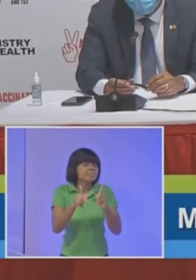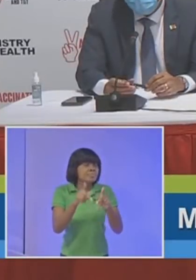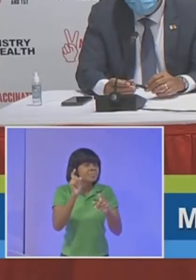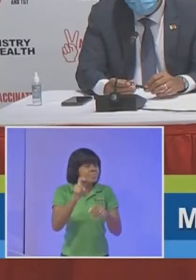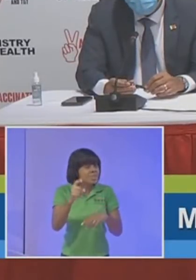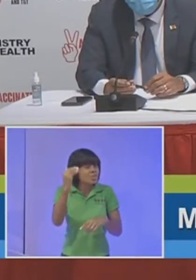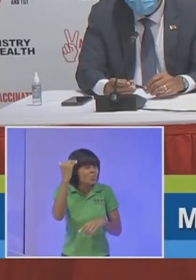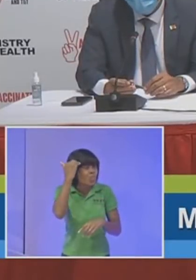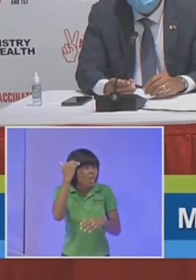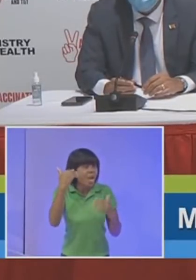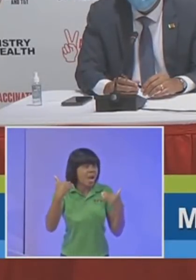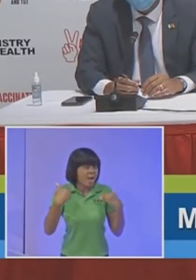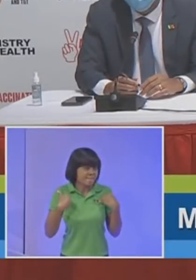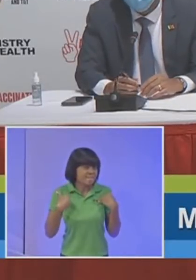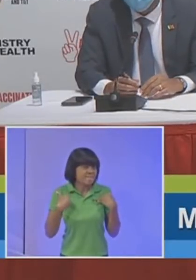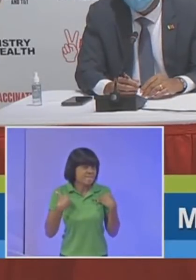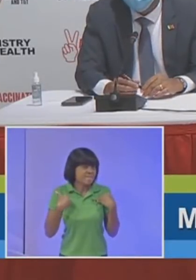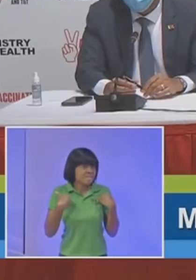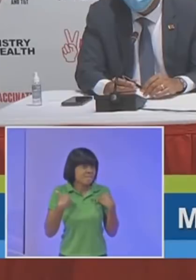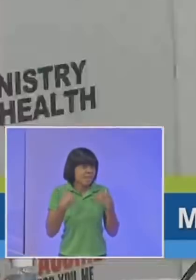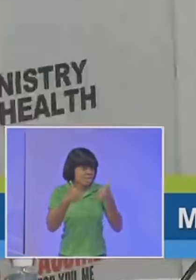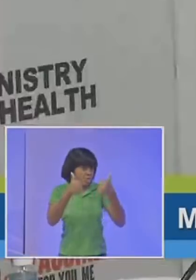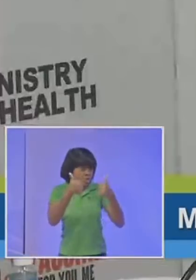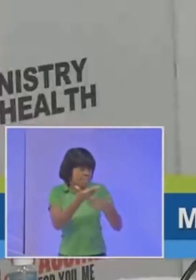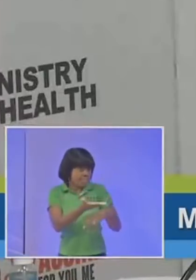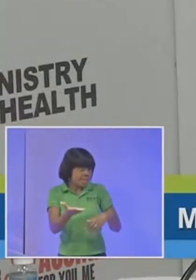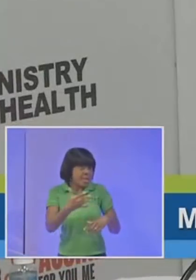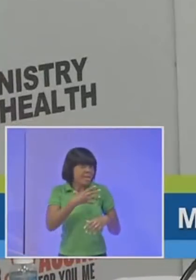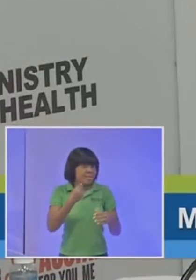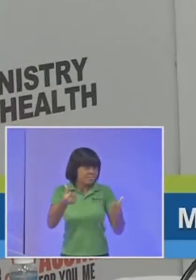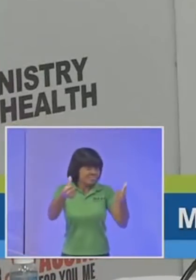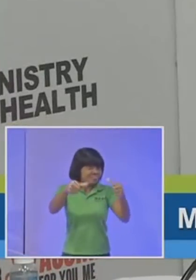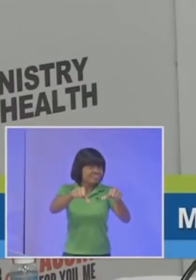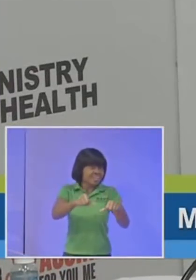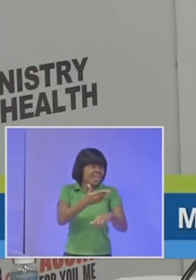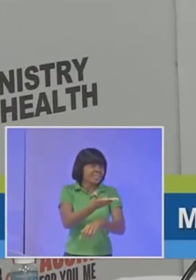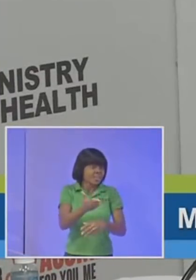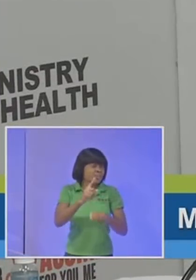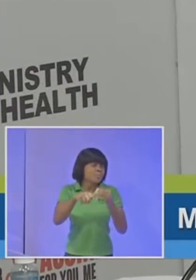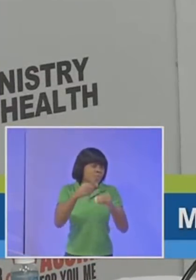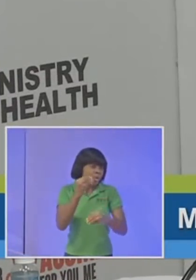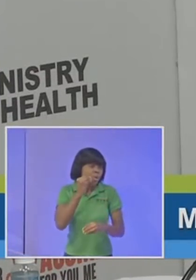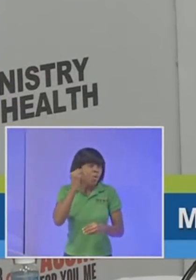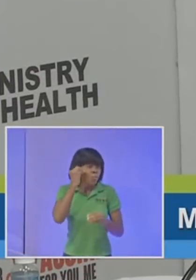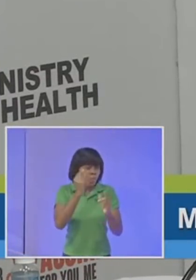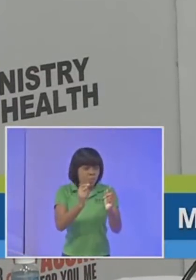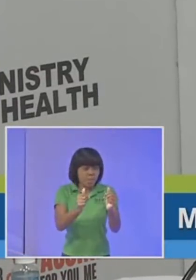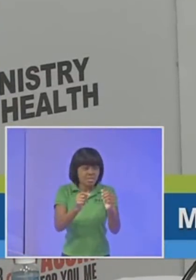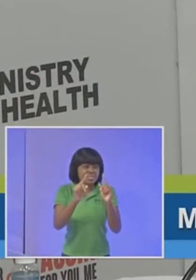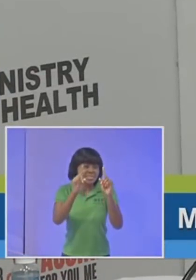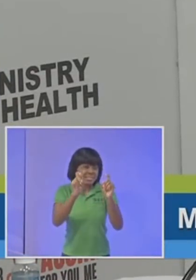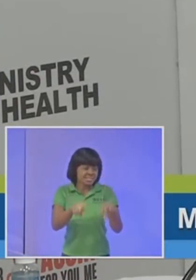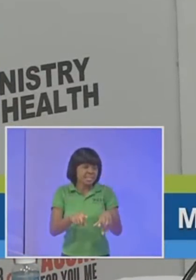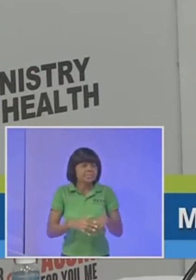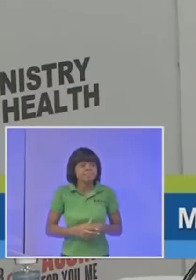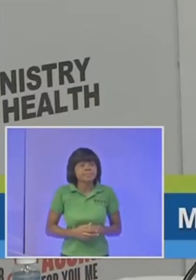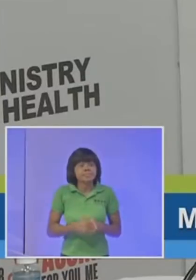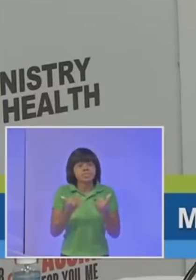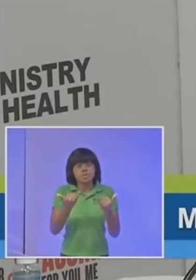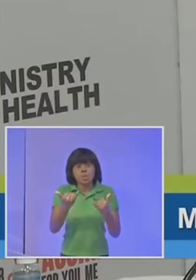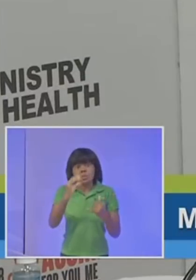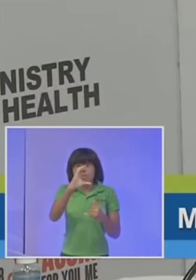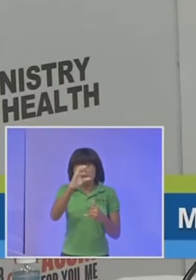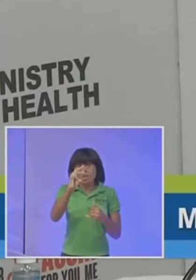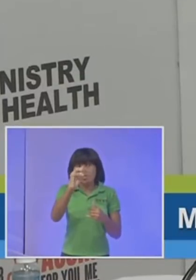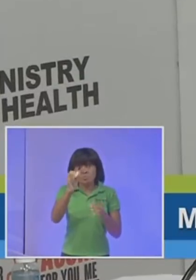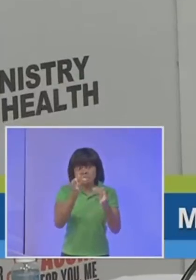when we talk about rapid tests, I think people are speaking generally about an antigen test. So the PCR test is